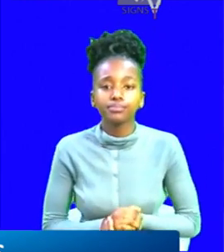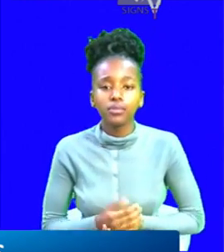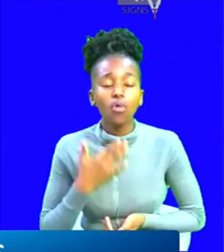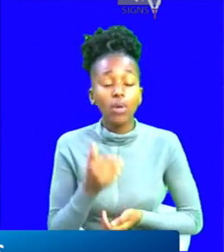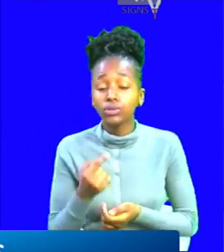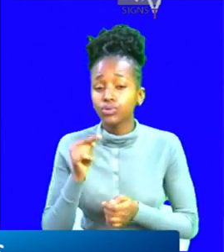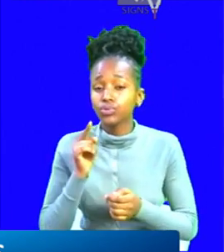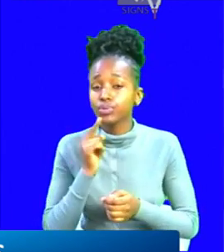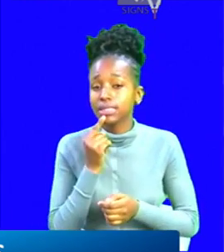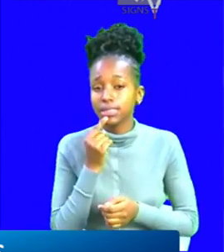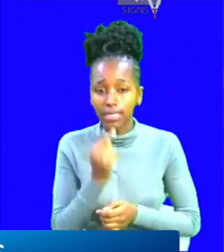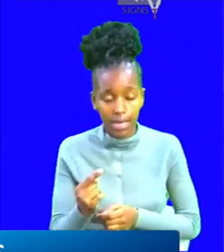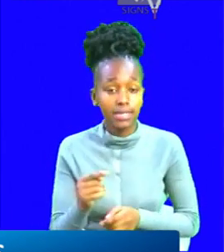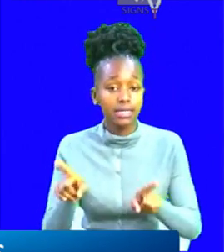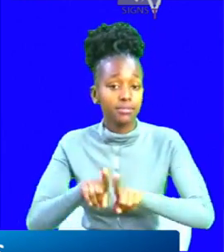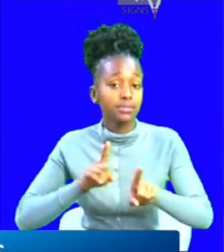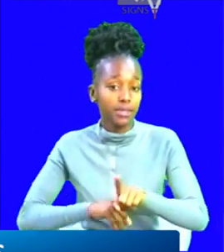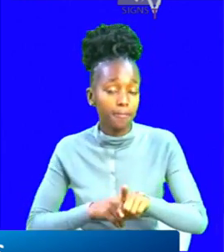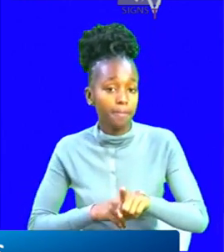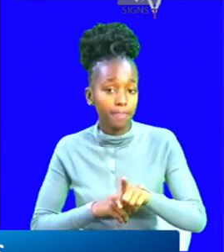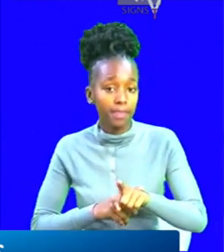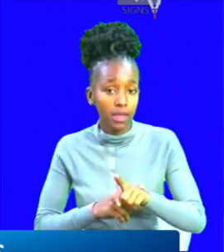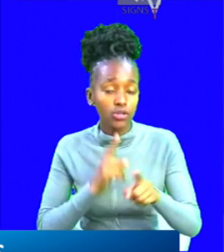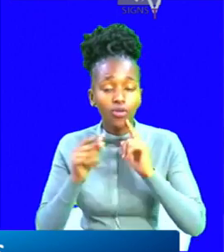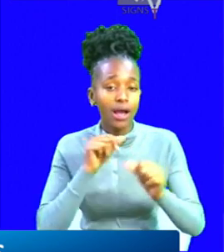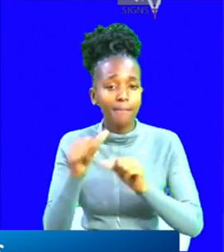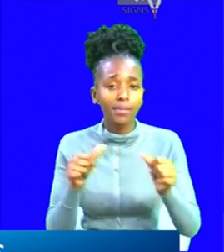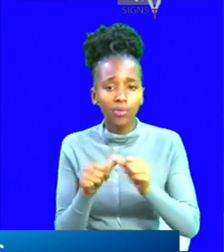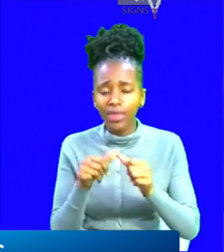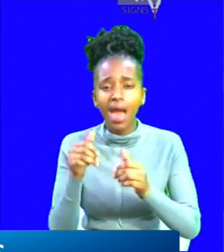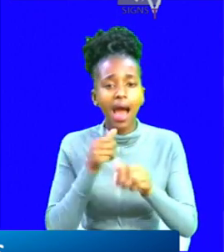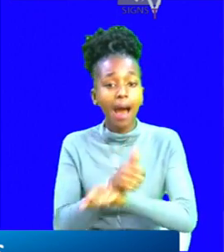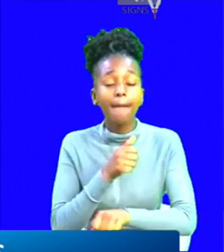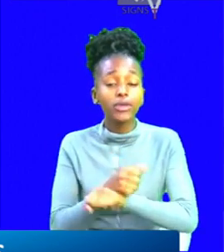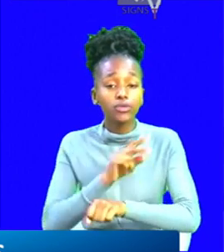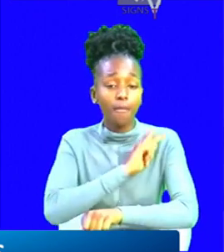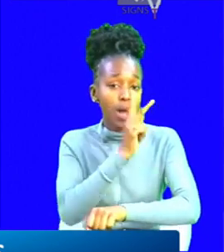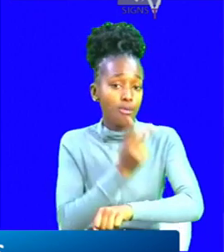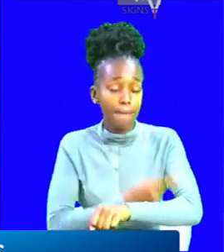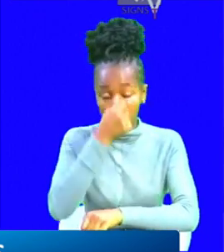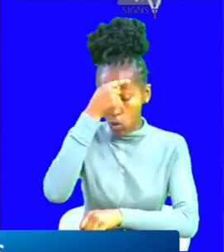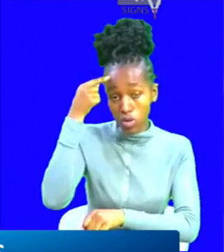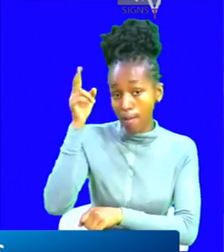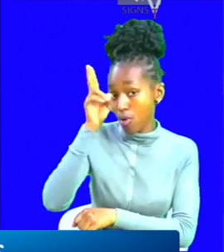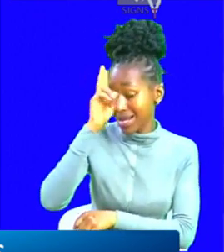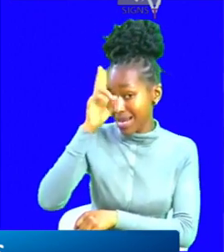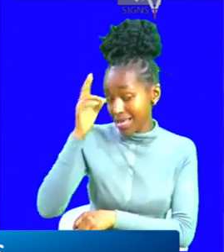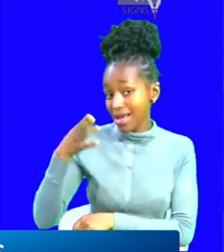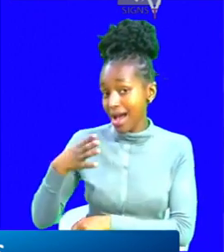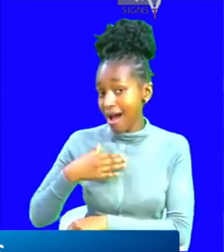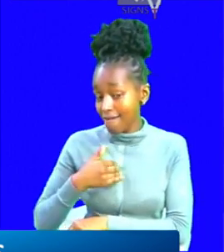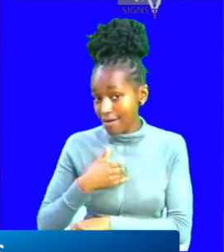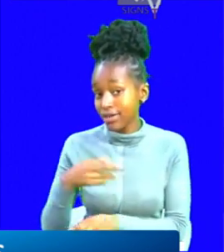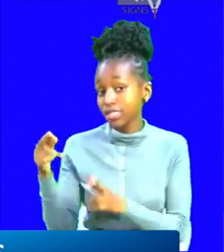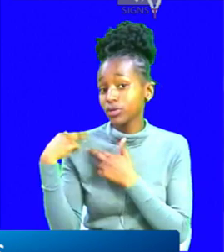express a firm stance against such acts of violence and abuse of power. Police have an obligation to deal with criminals